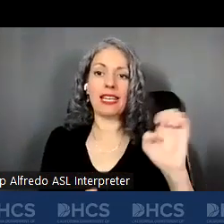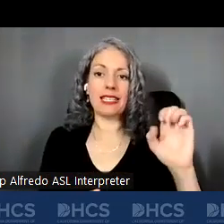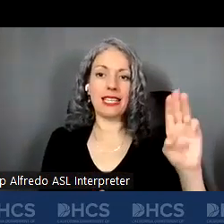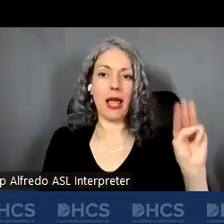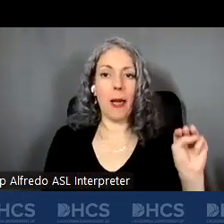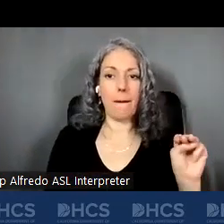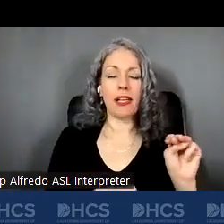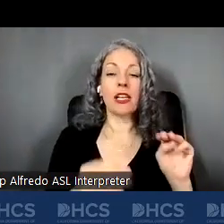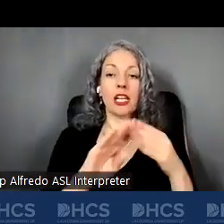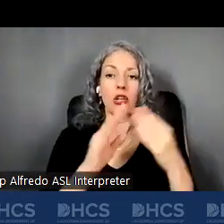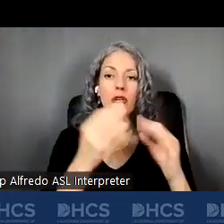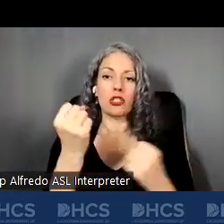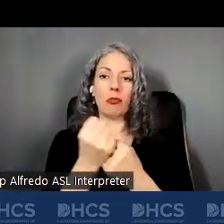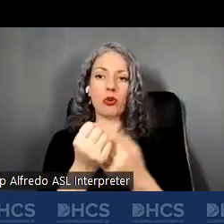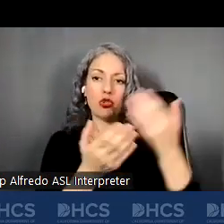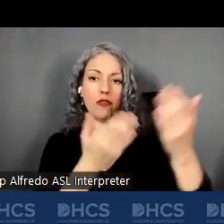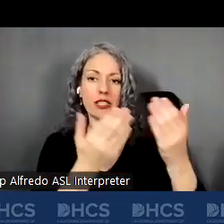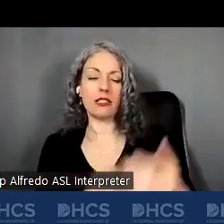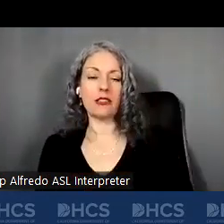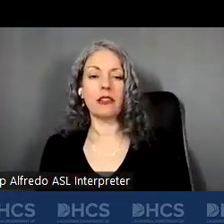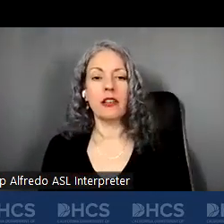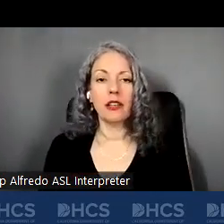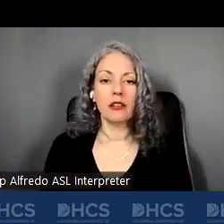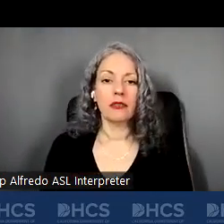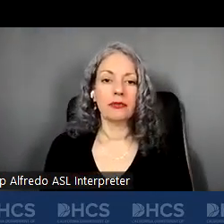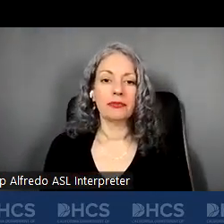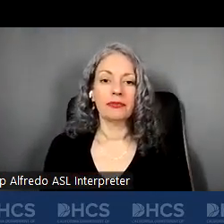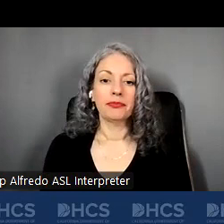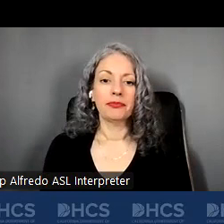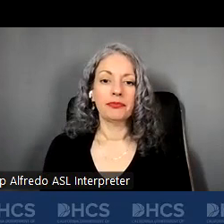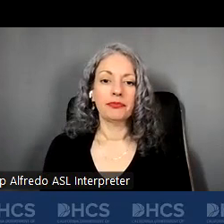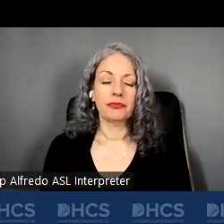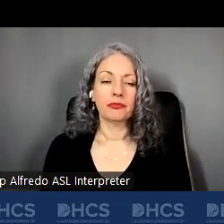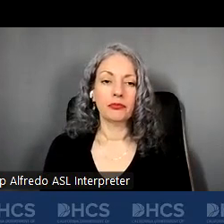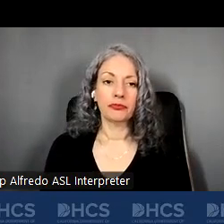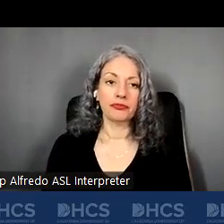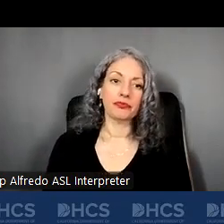support services. Okay, so we can move to the next slide.